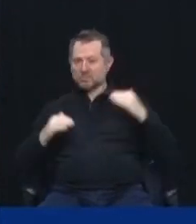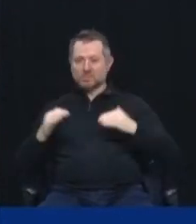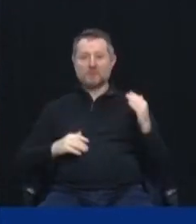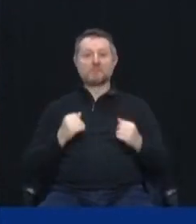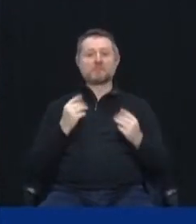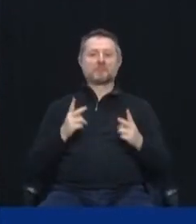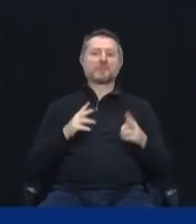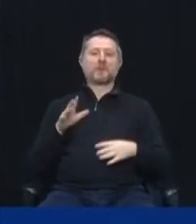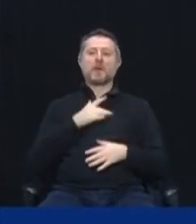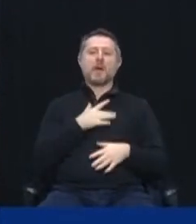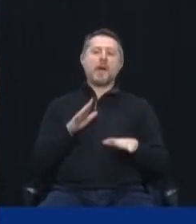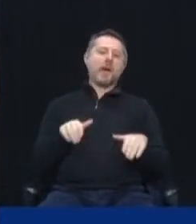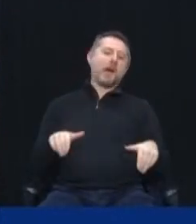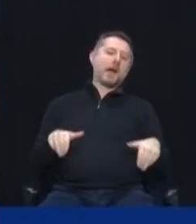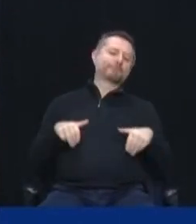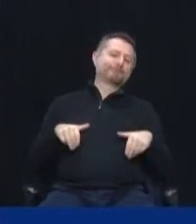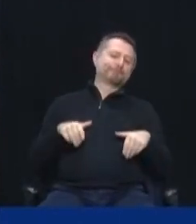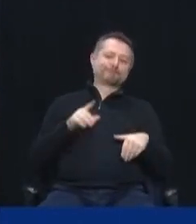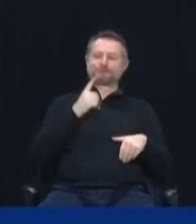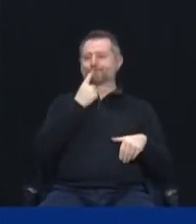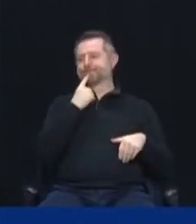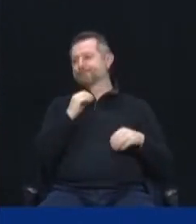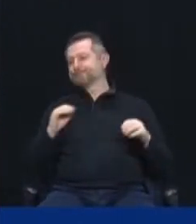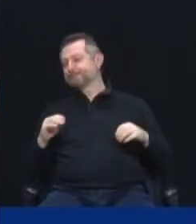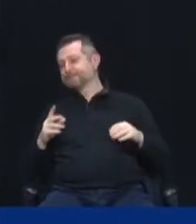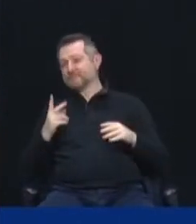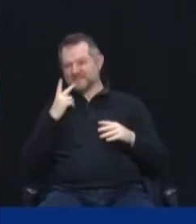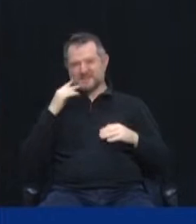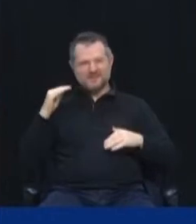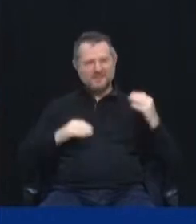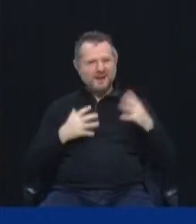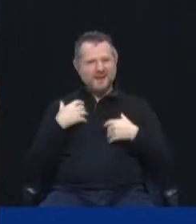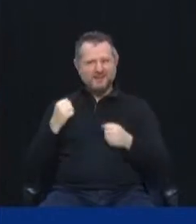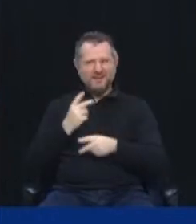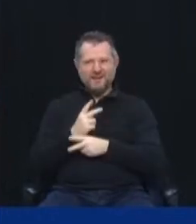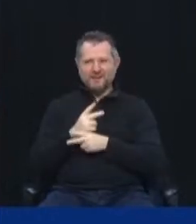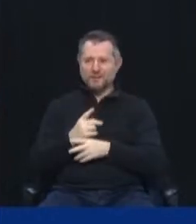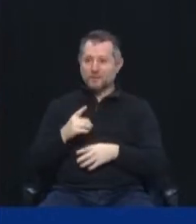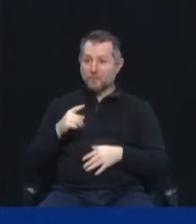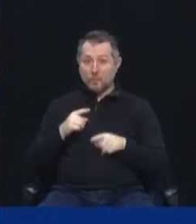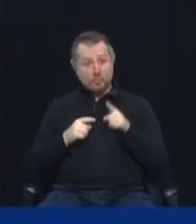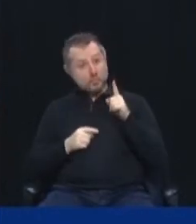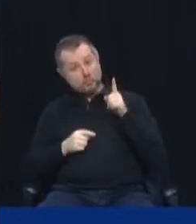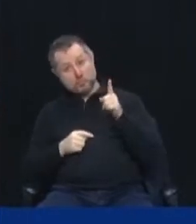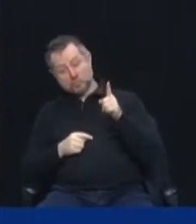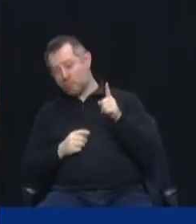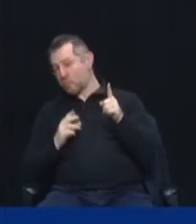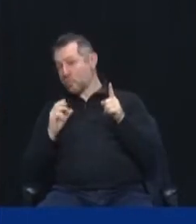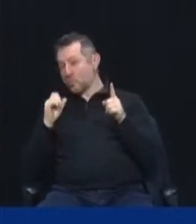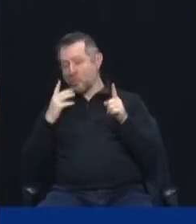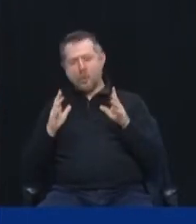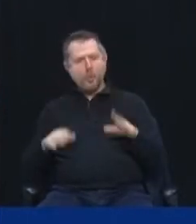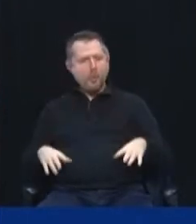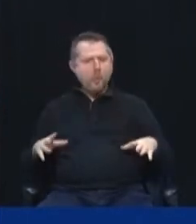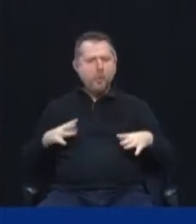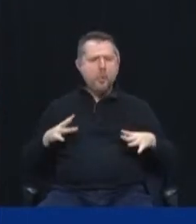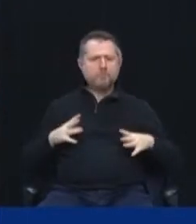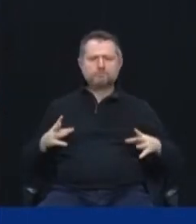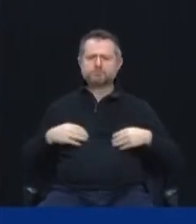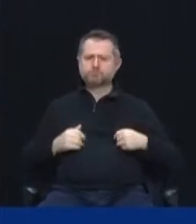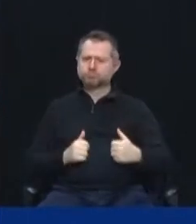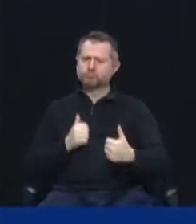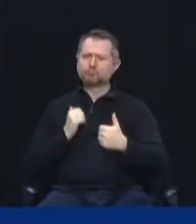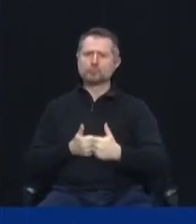exposed in our healthcare system. But not you, my man, not you. Governor, you have called out